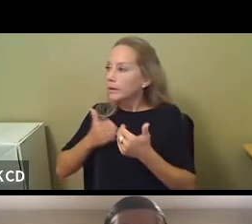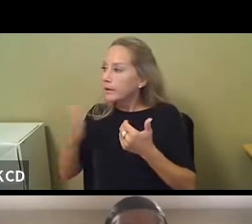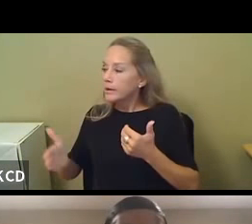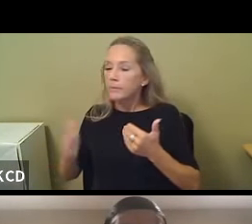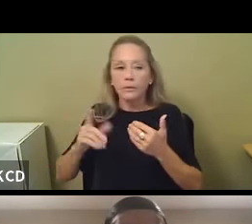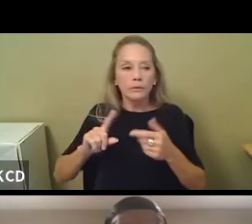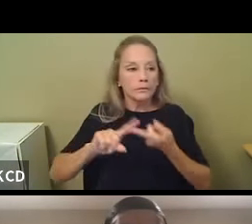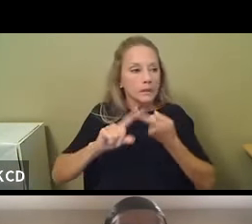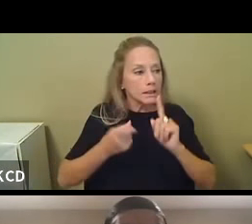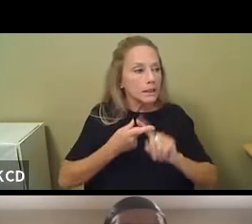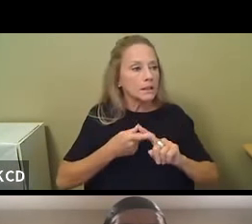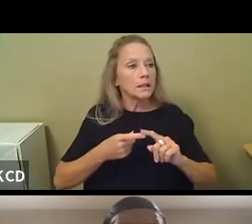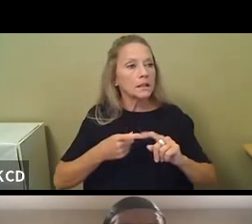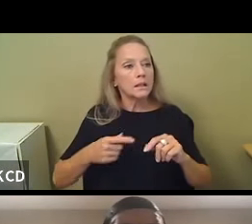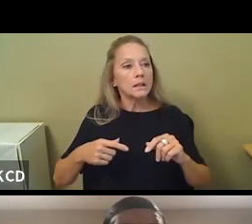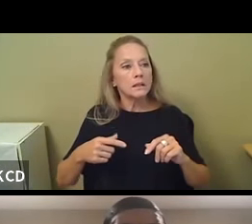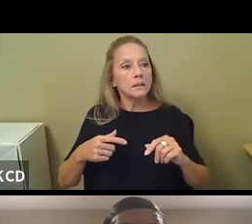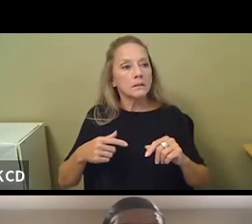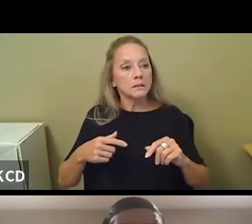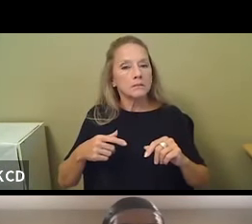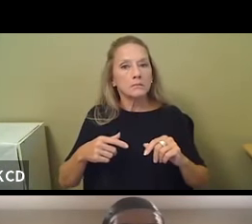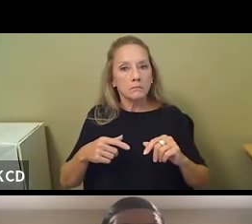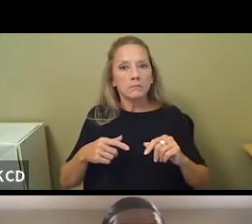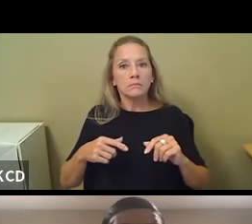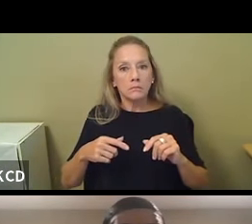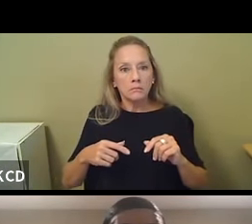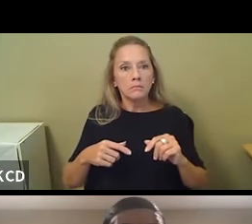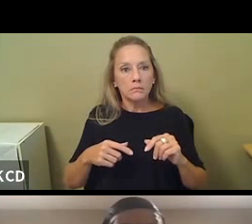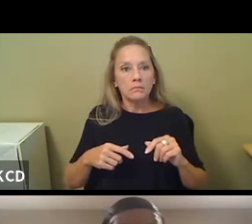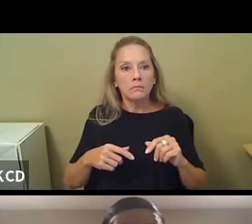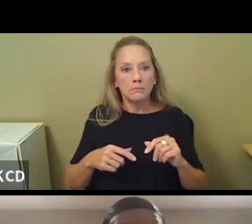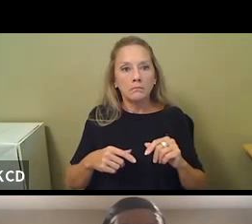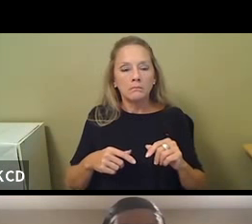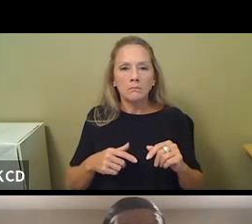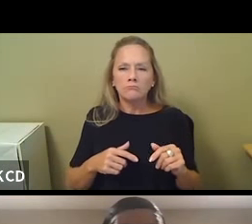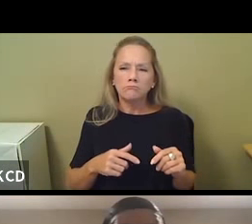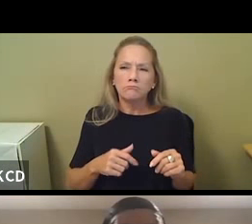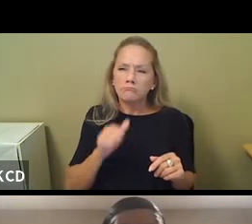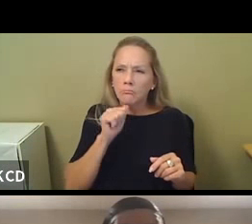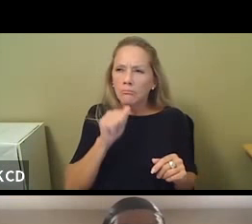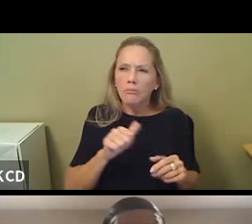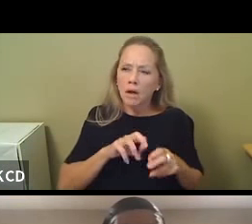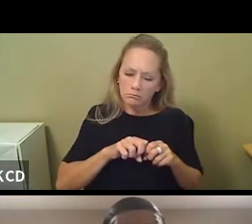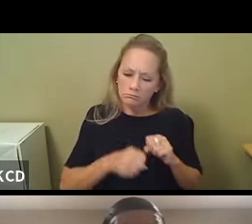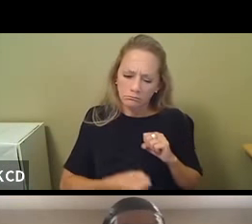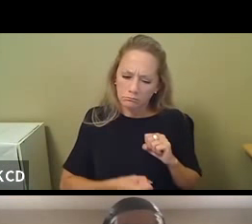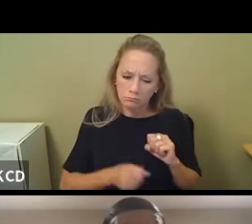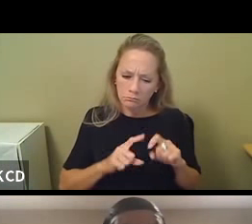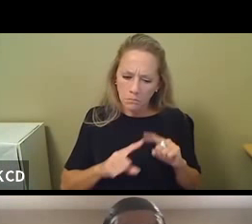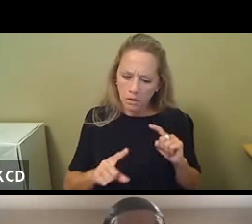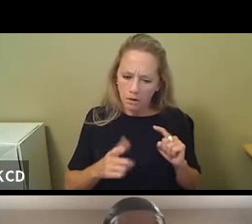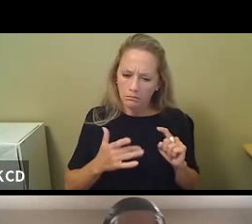friends, that it is actually not disheartening, but quite encouraging.